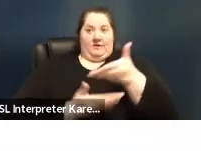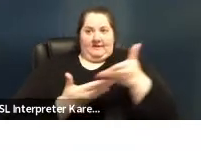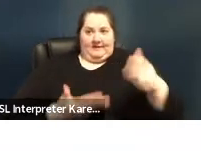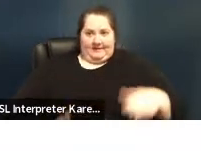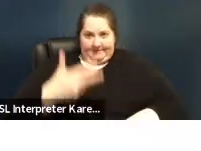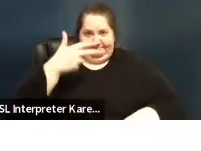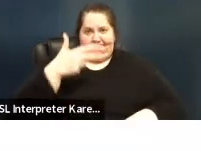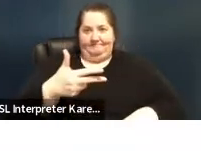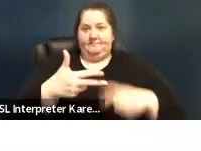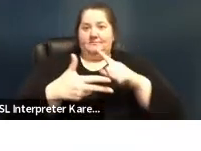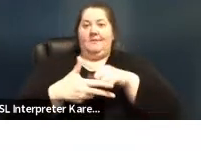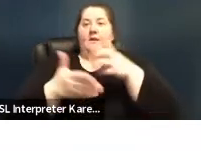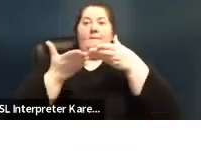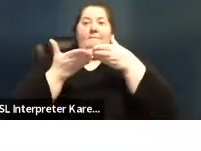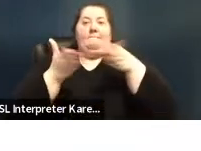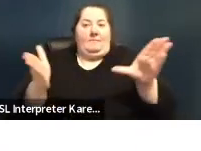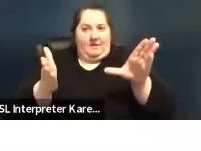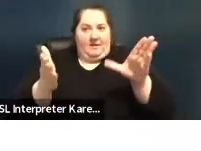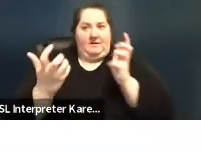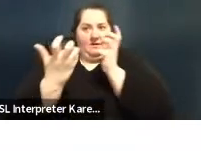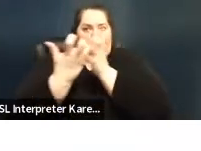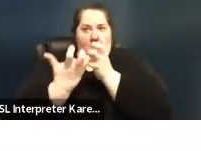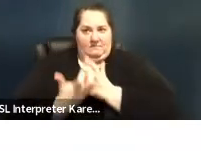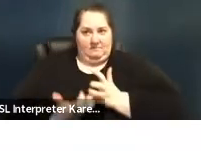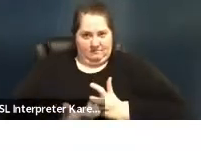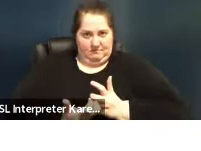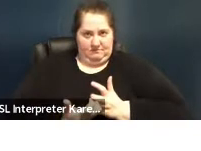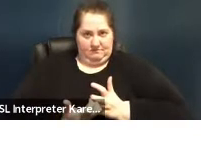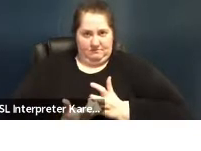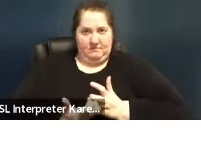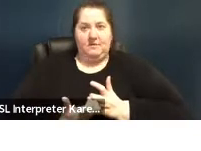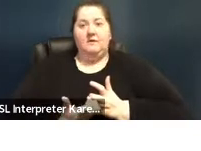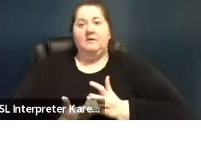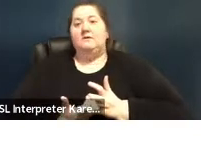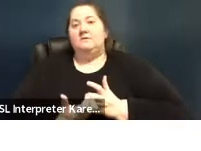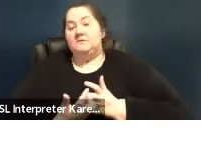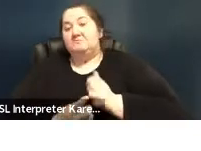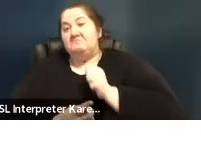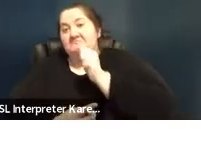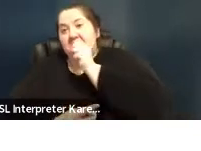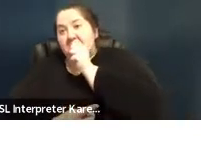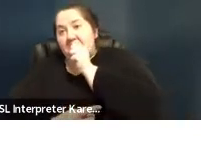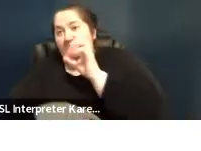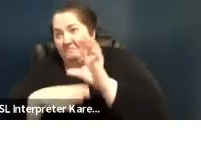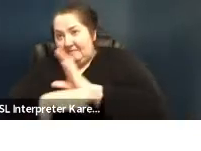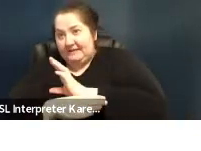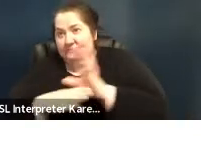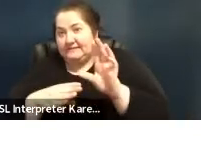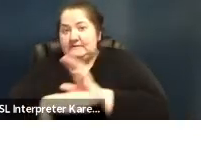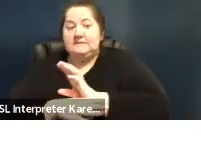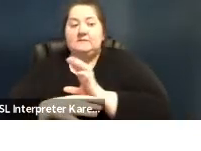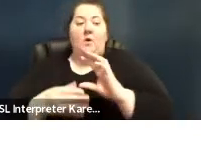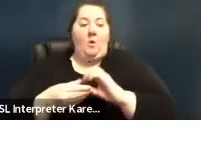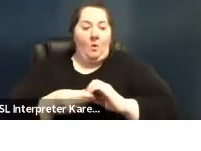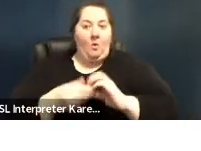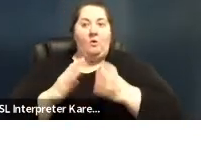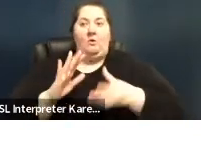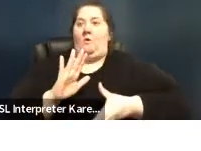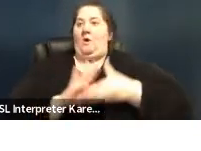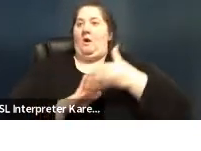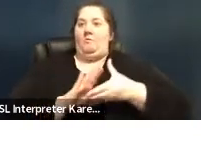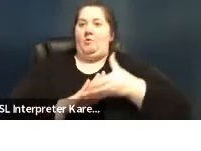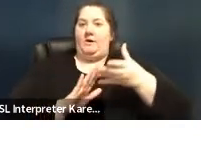public accommodations. And public accommodations are private businesses that own or operate